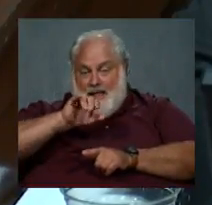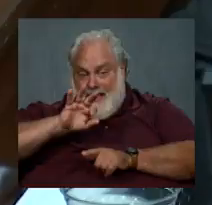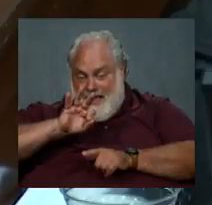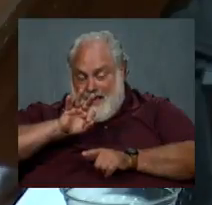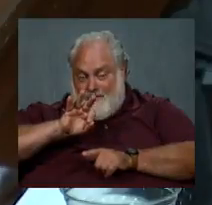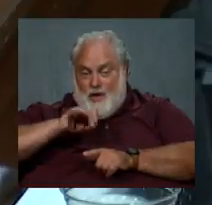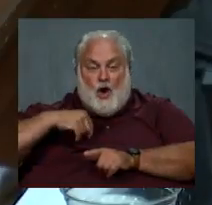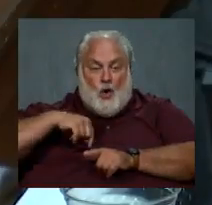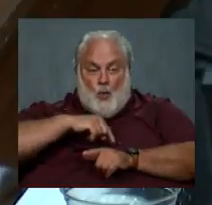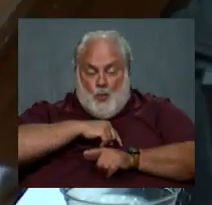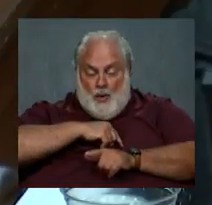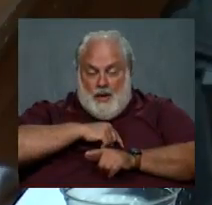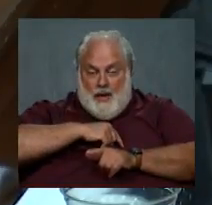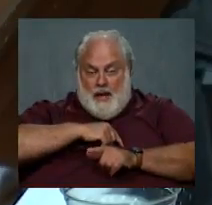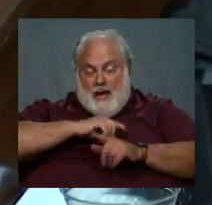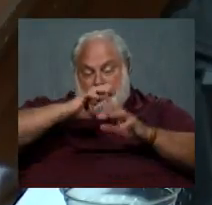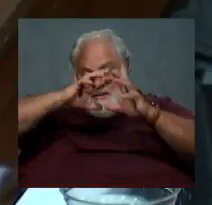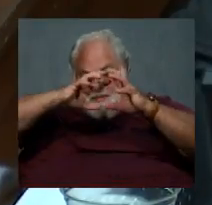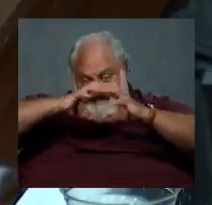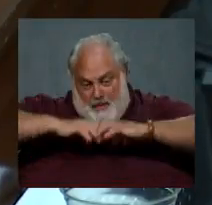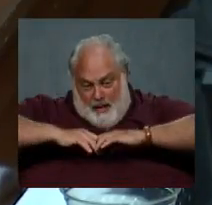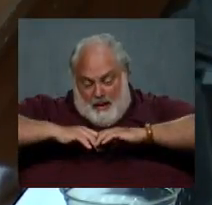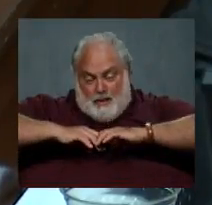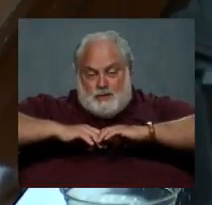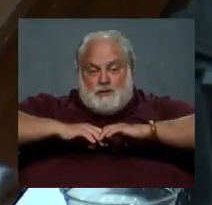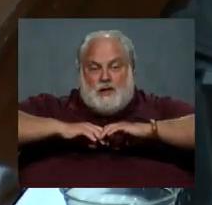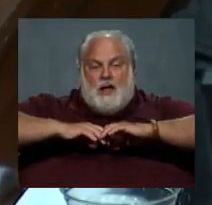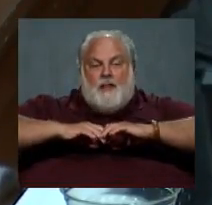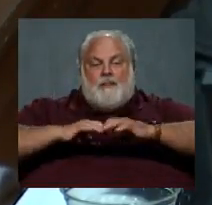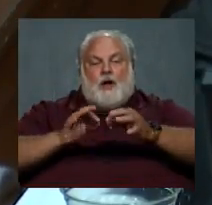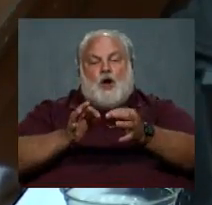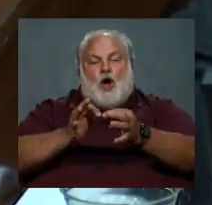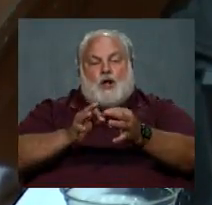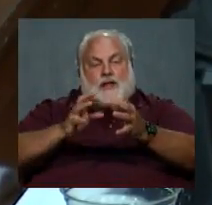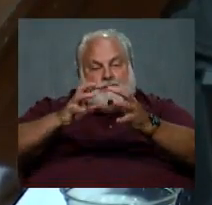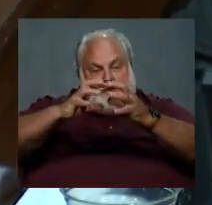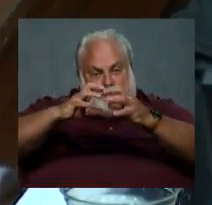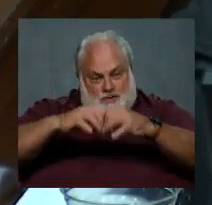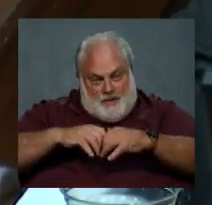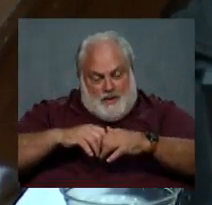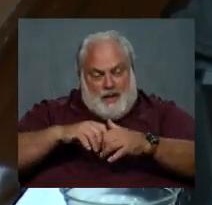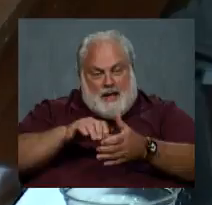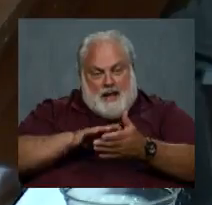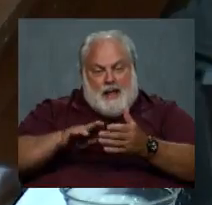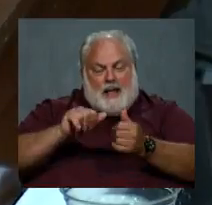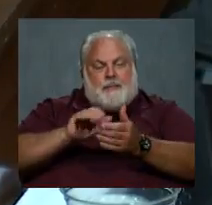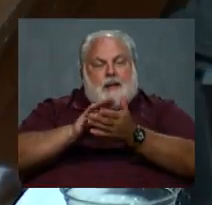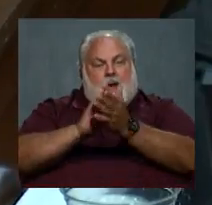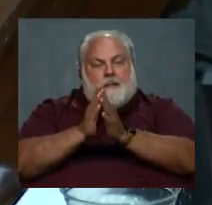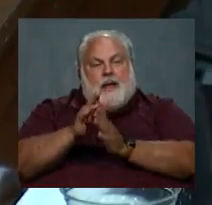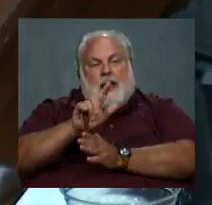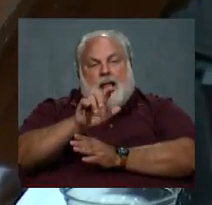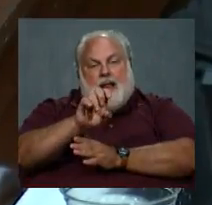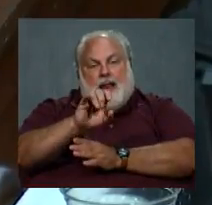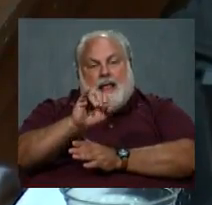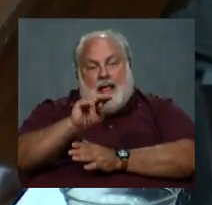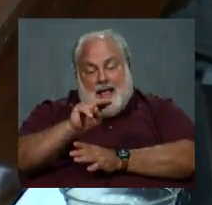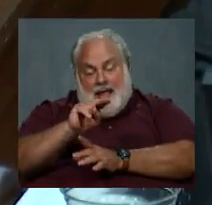we demolish the structure, then the cost of the demolition can become a lien, and on that, we